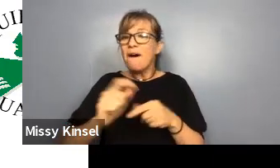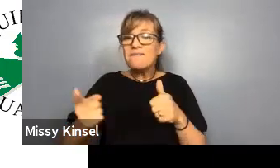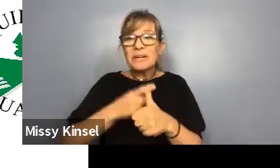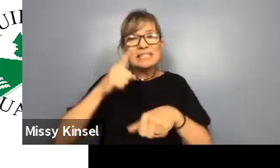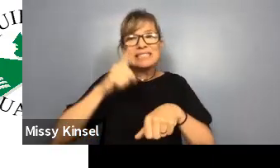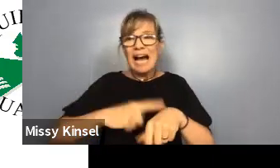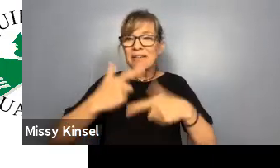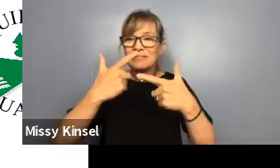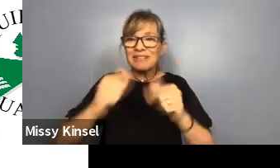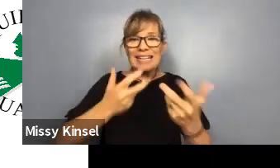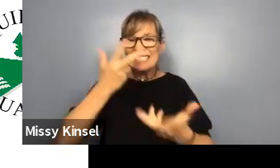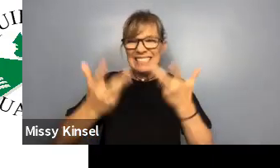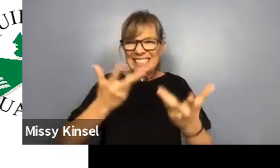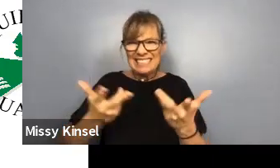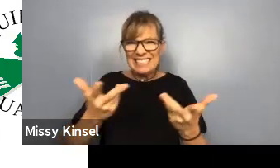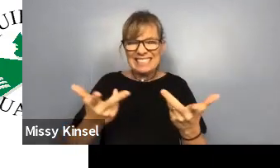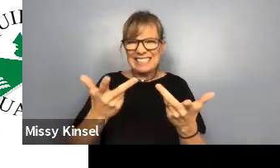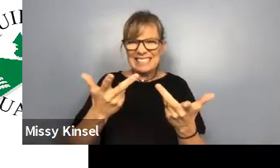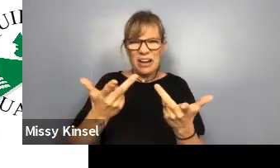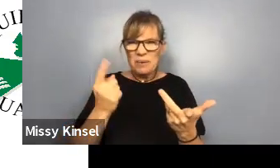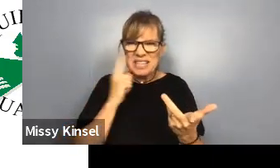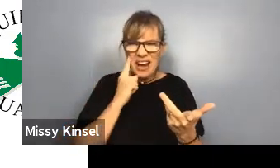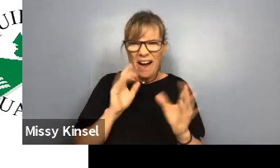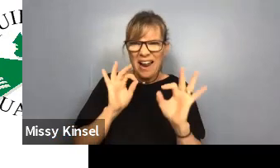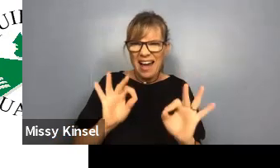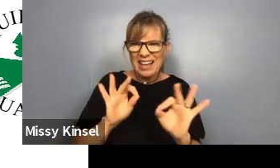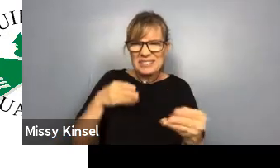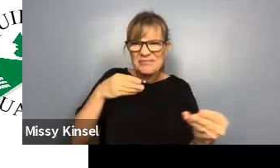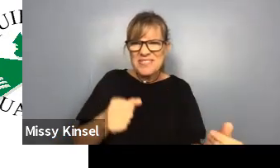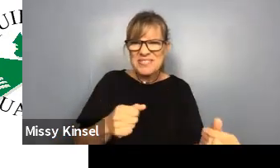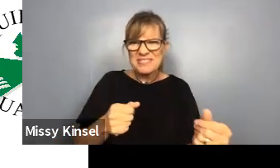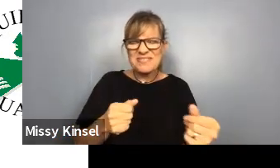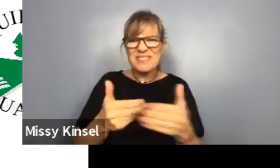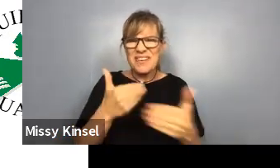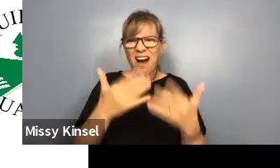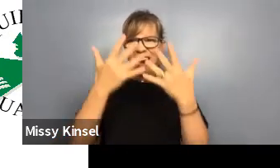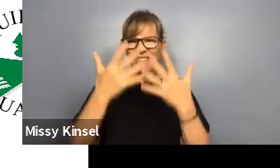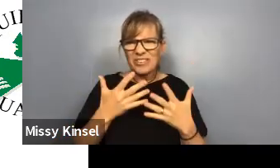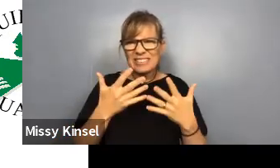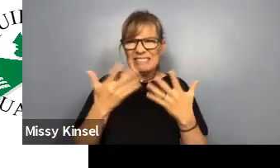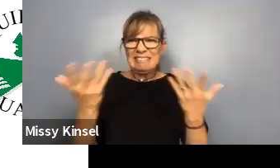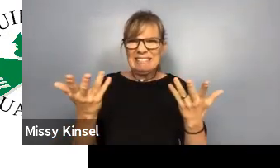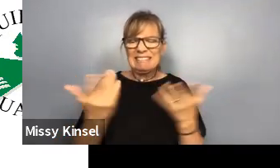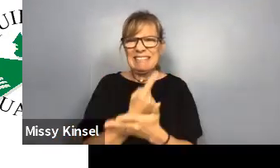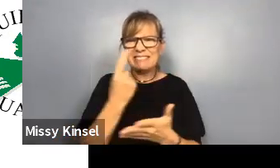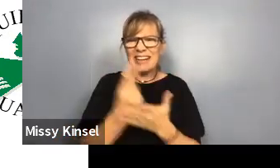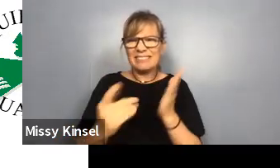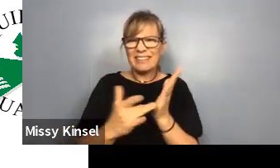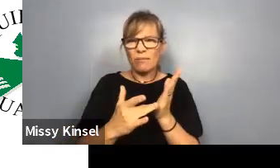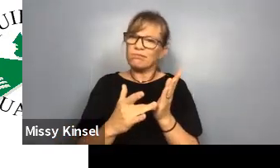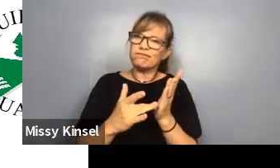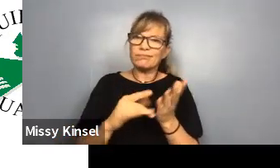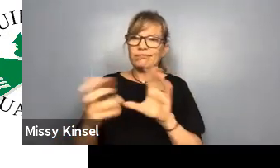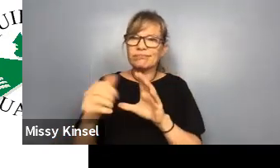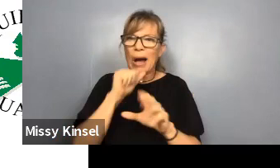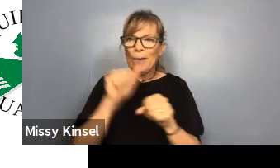we're trying to get it, thought we had everything working, but unfortunately, sometimes technology doesn't work for